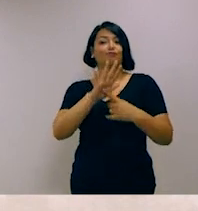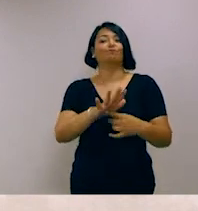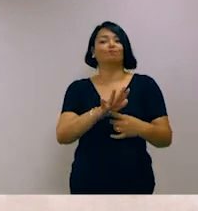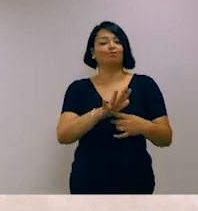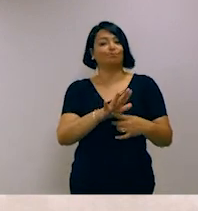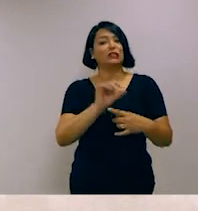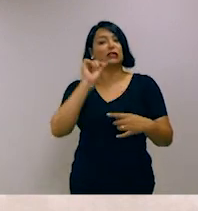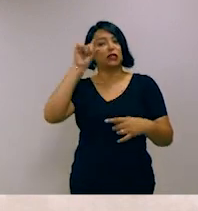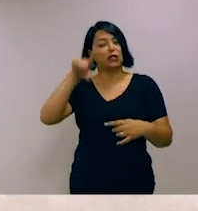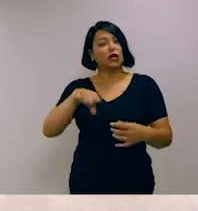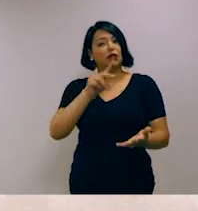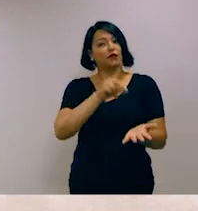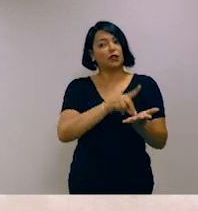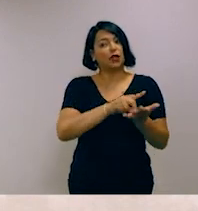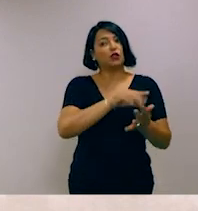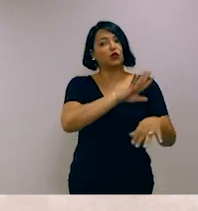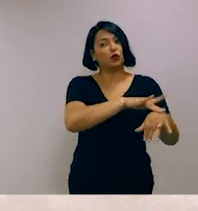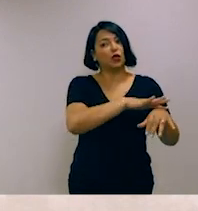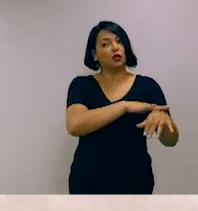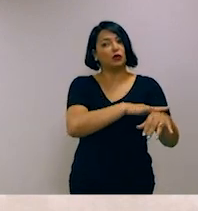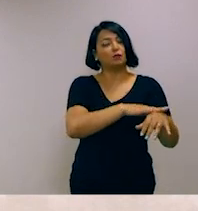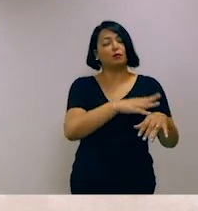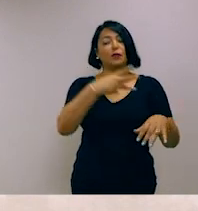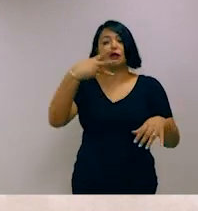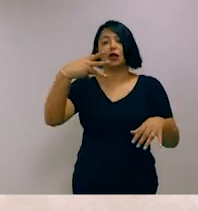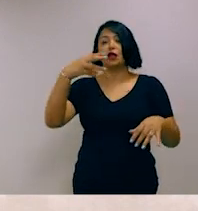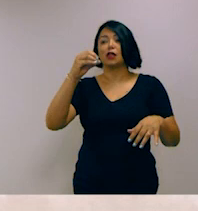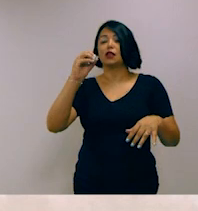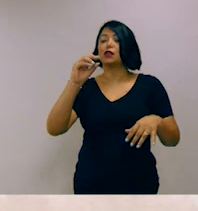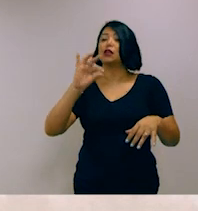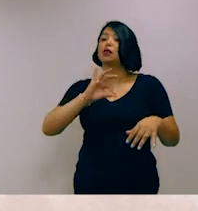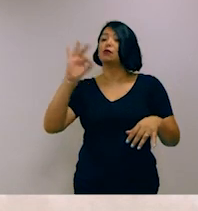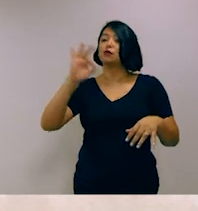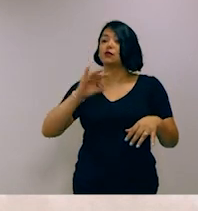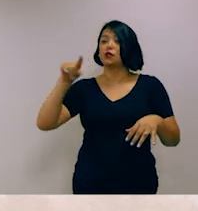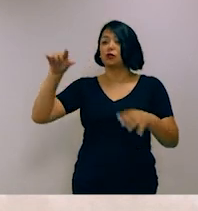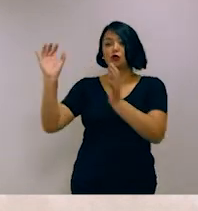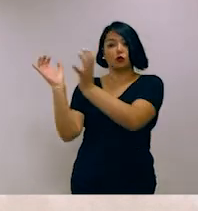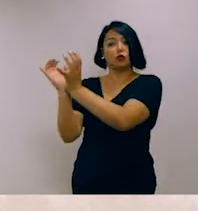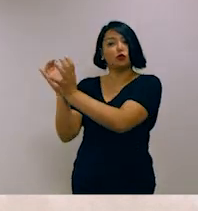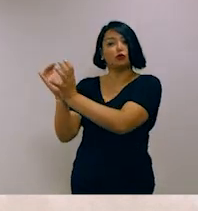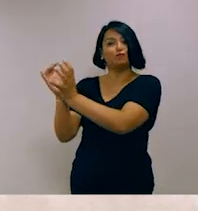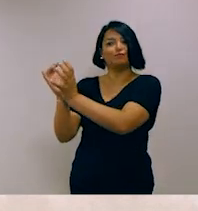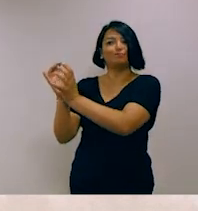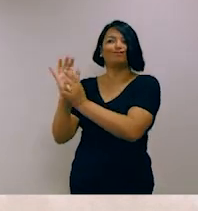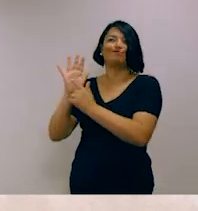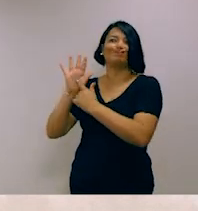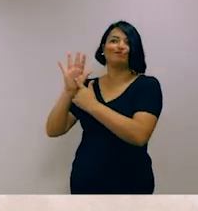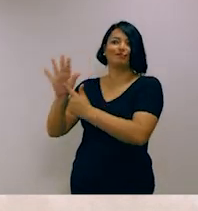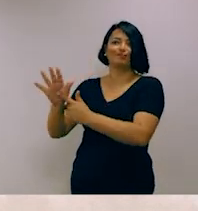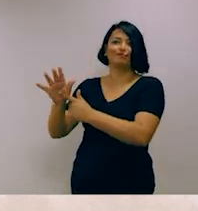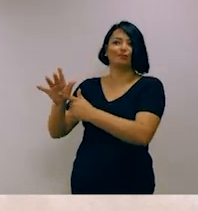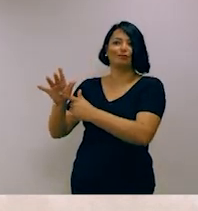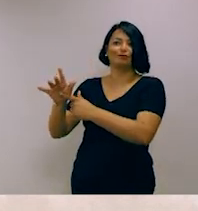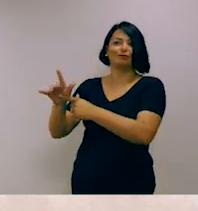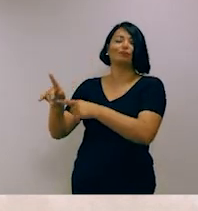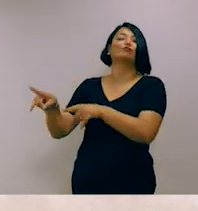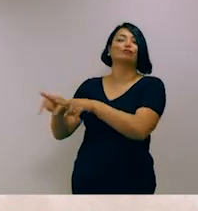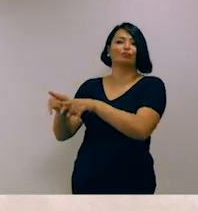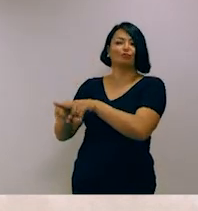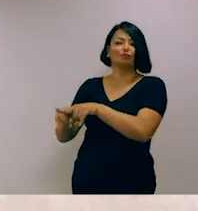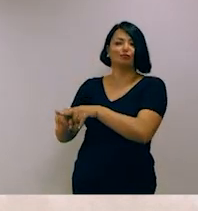90% appeared as truly being sick. And 30% of the individuals that did not have the disease